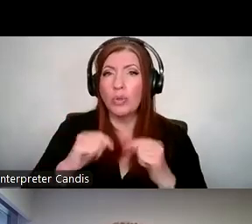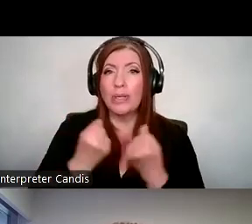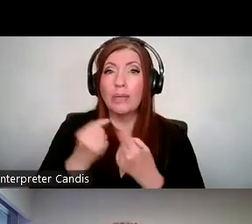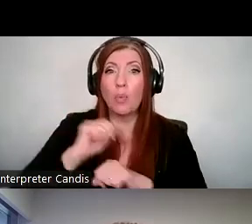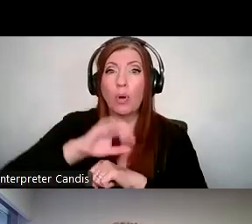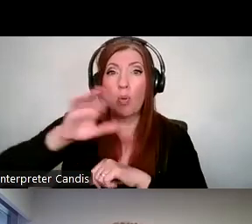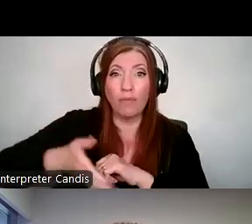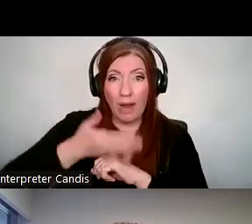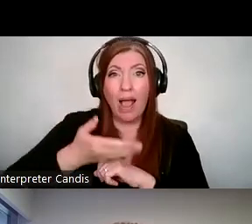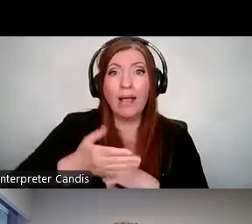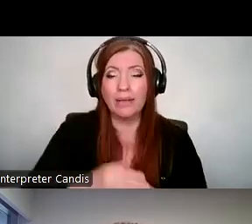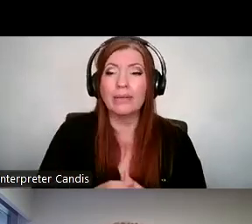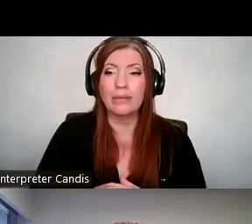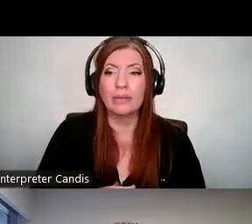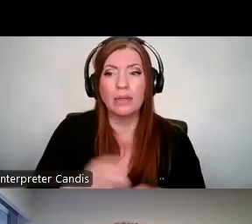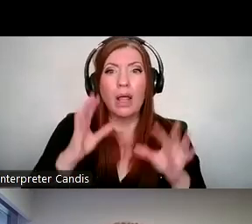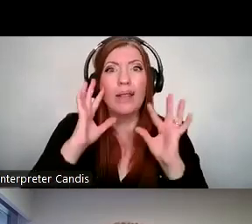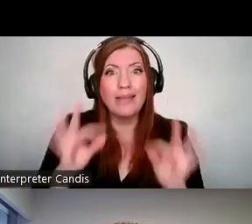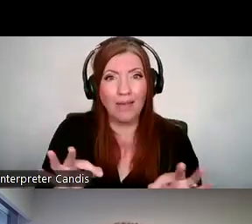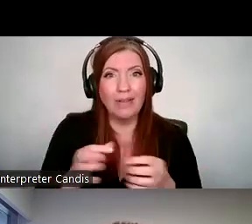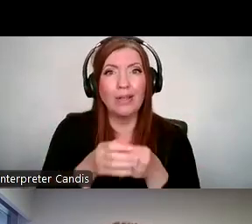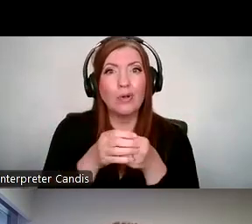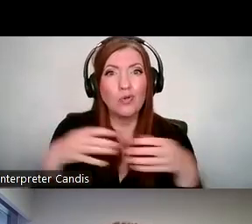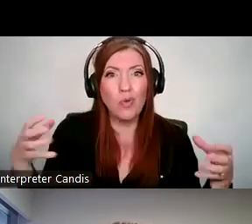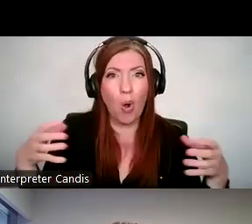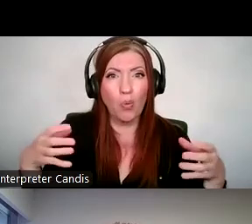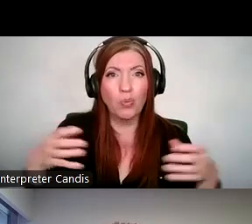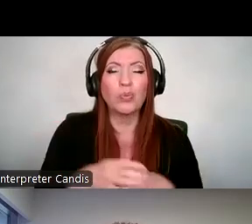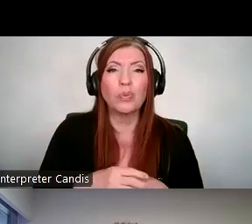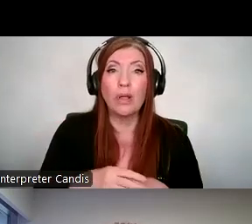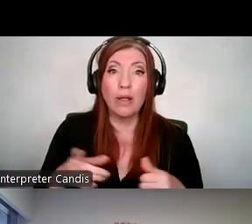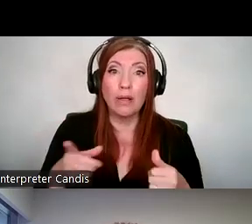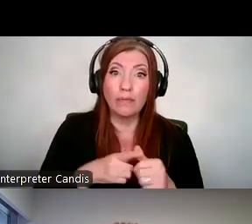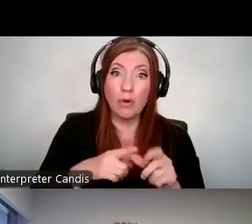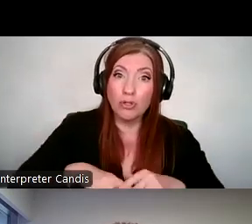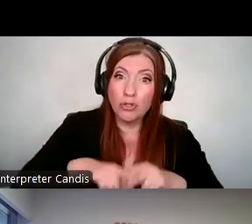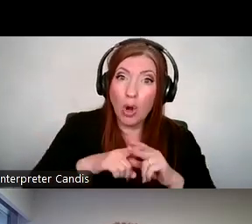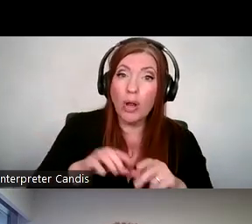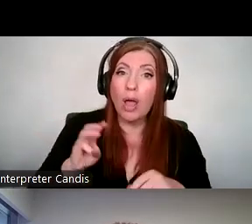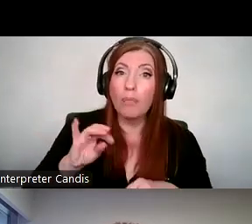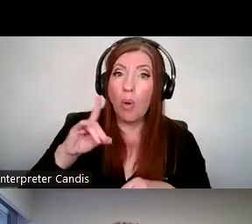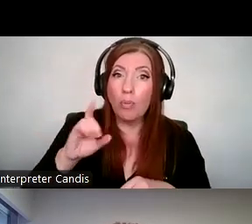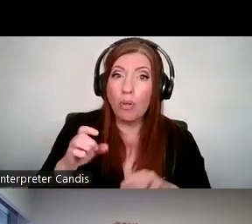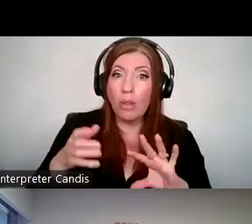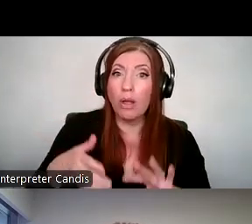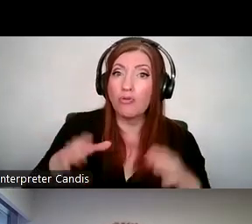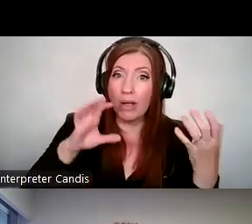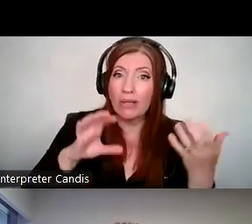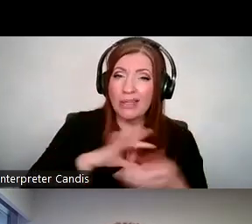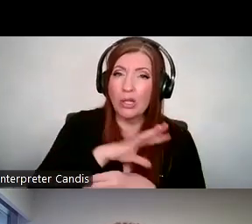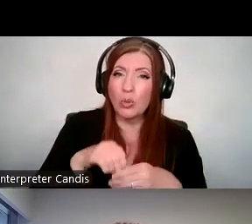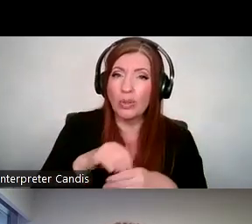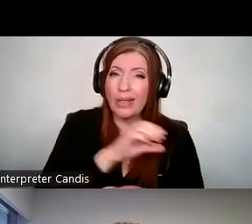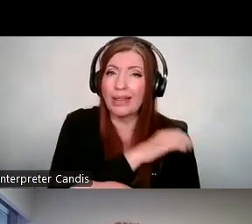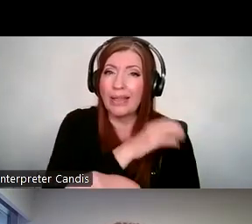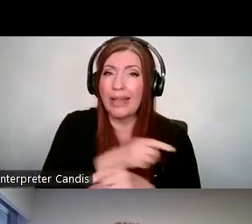shifts. So we've definitely grown. When we first started, mobile crisis consisted of a clinician